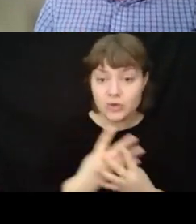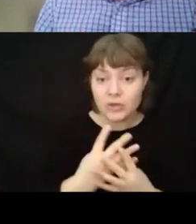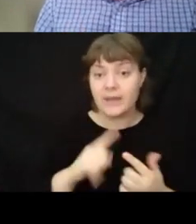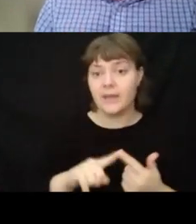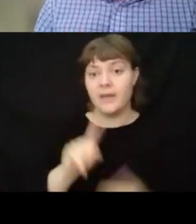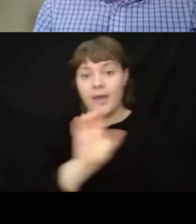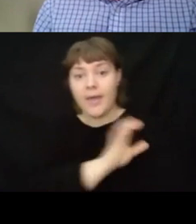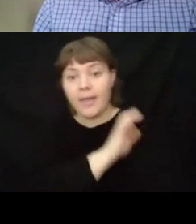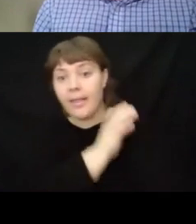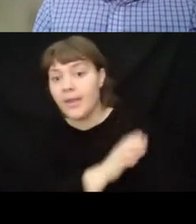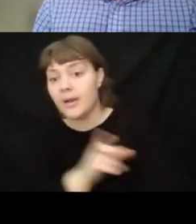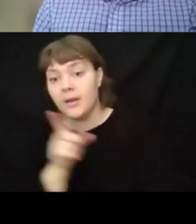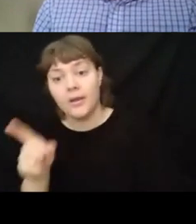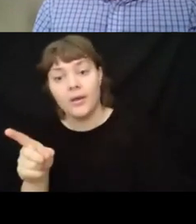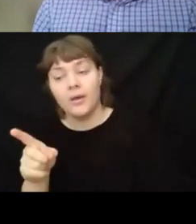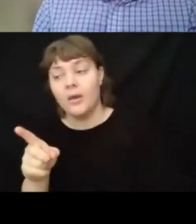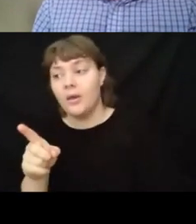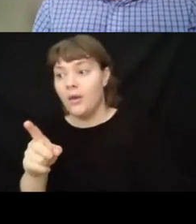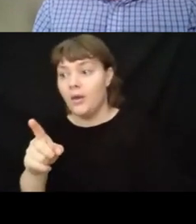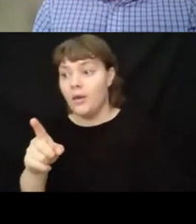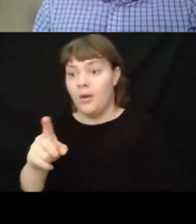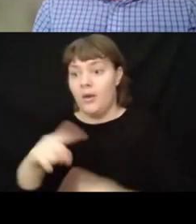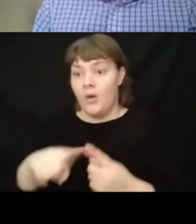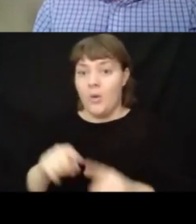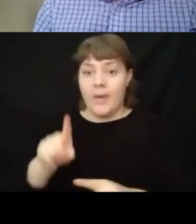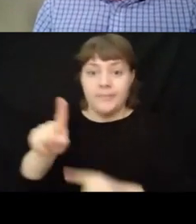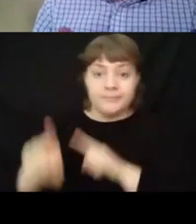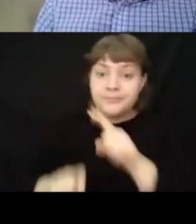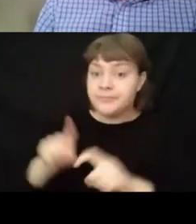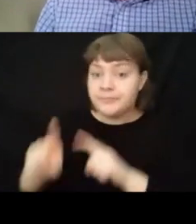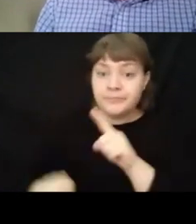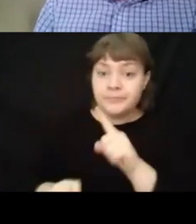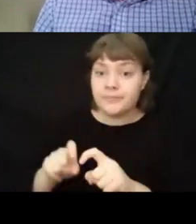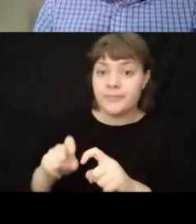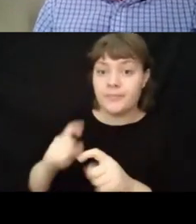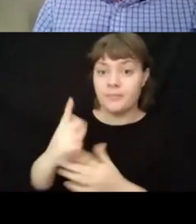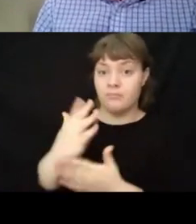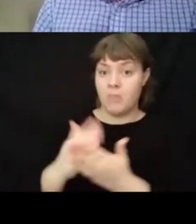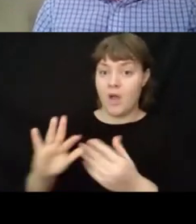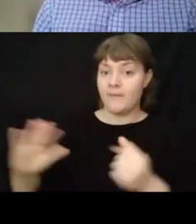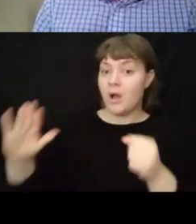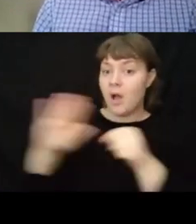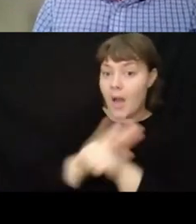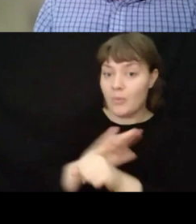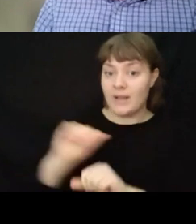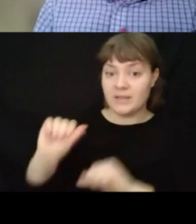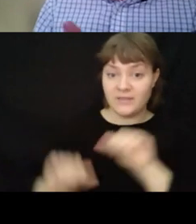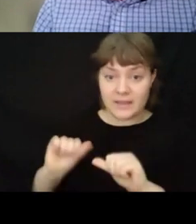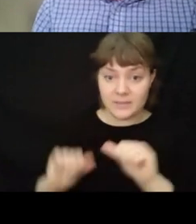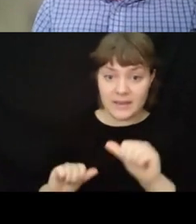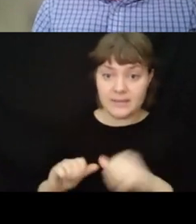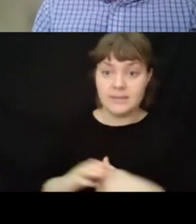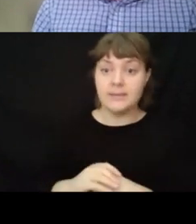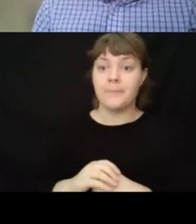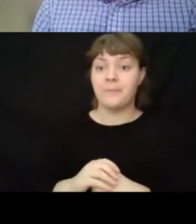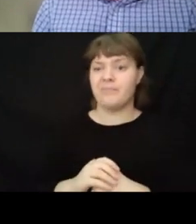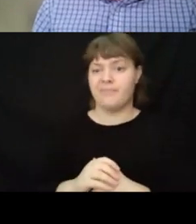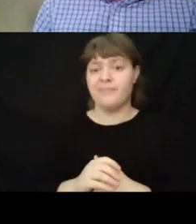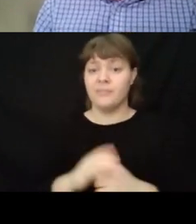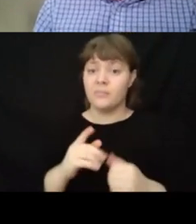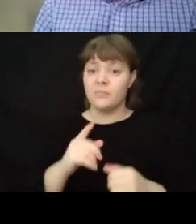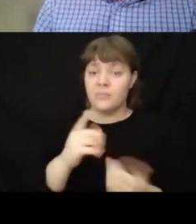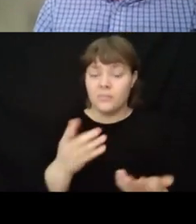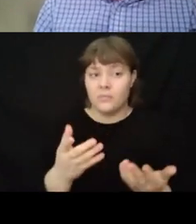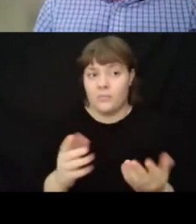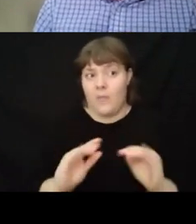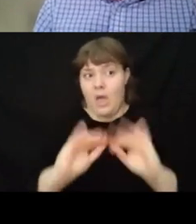when we do and ask questions as part of our comprehensive assessments. There are questions,